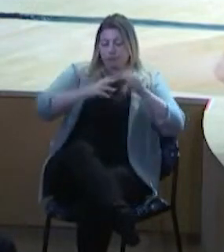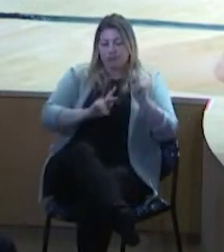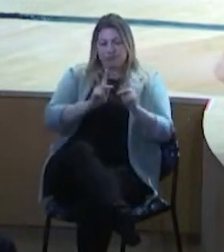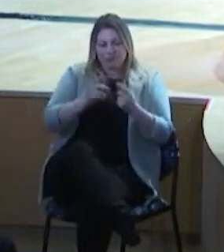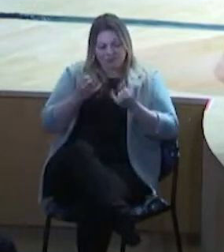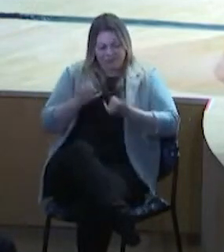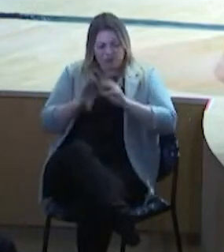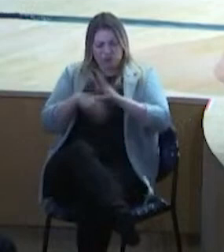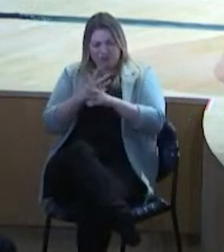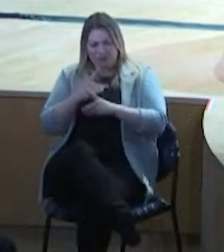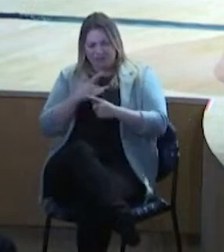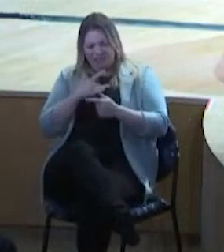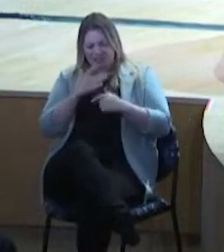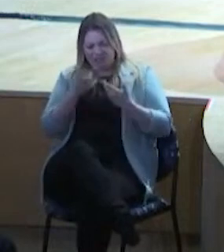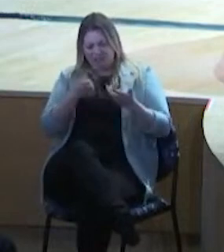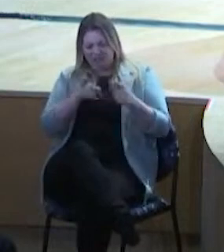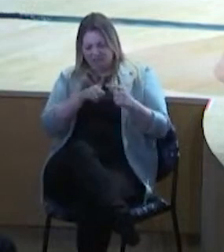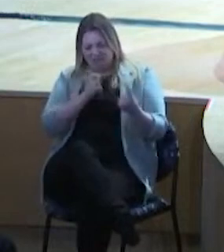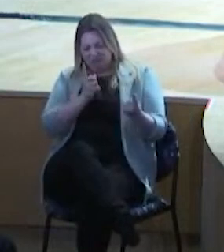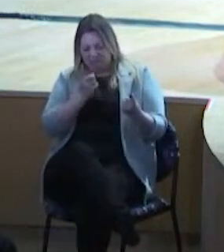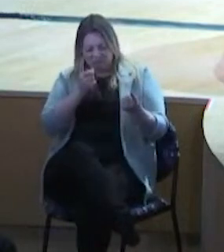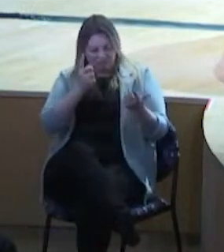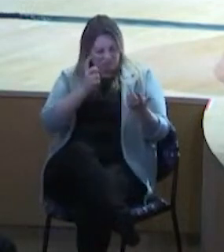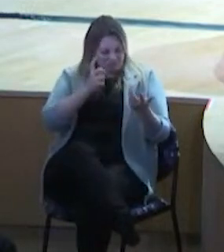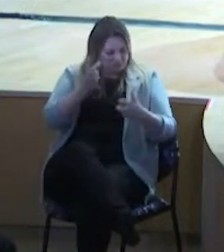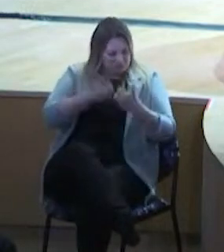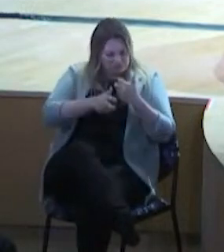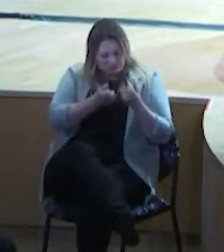foreign and hard to attain.